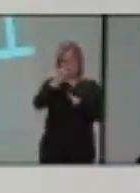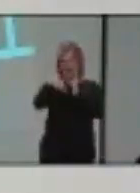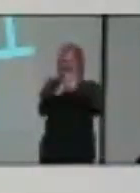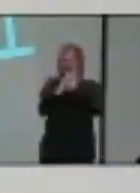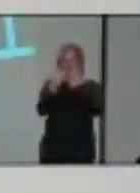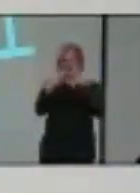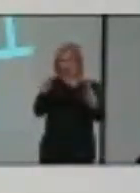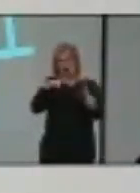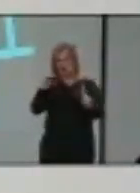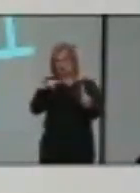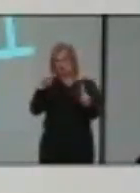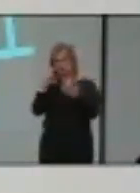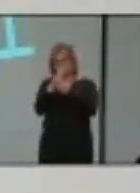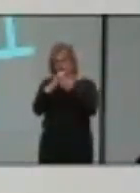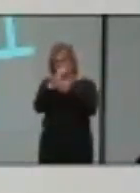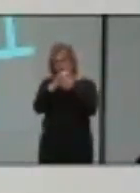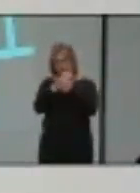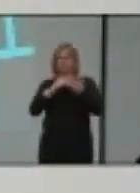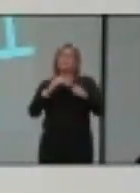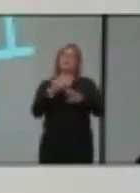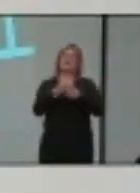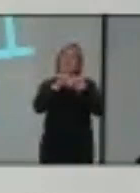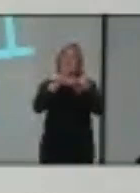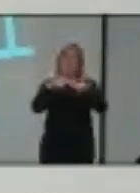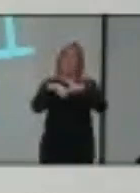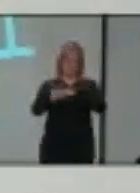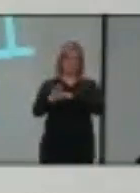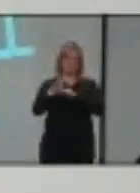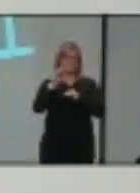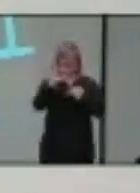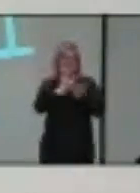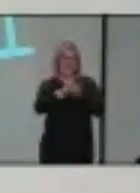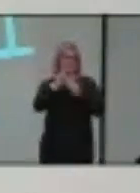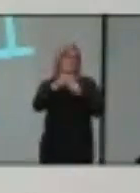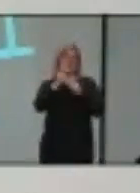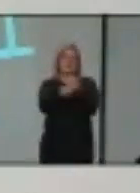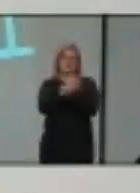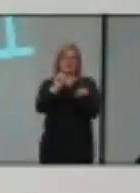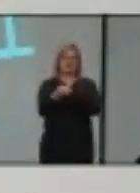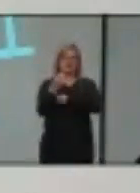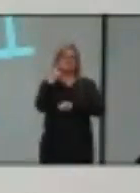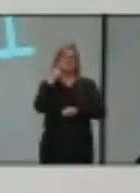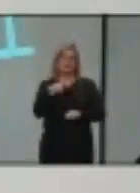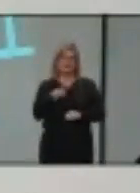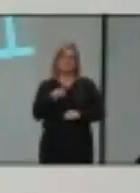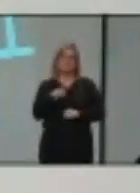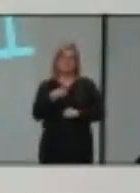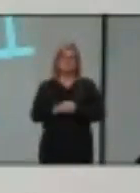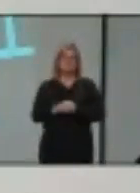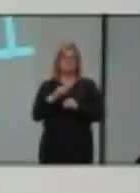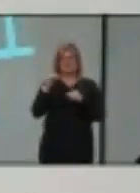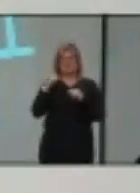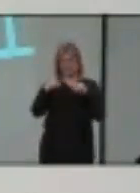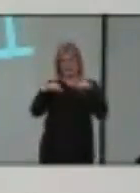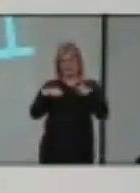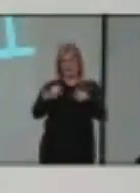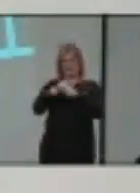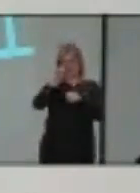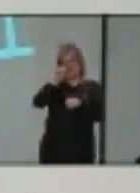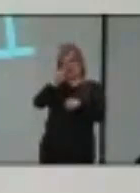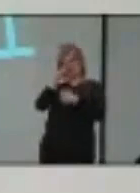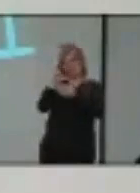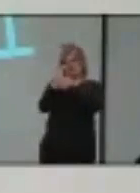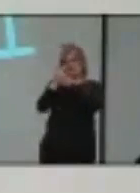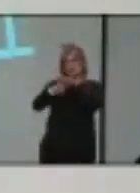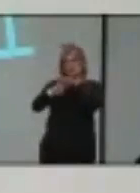of observation in the emergency room. And that is when everything changed for me. When I was in the ER, watching